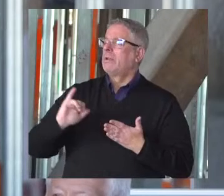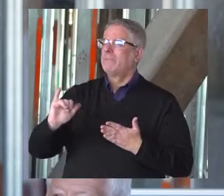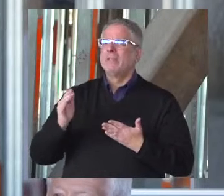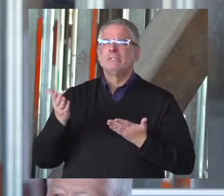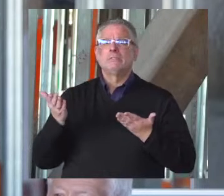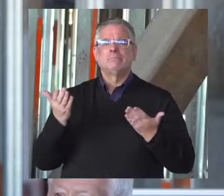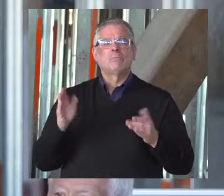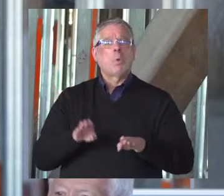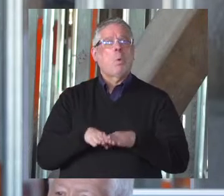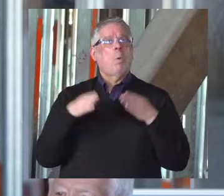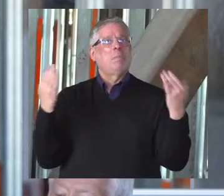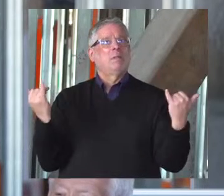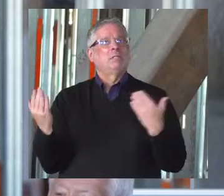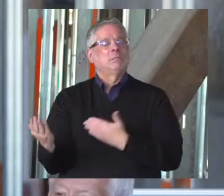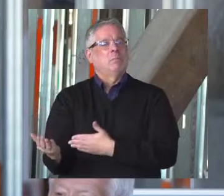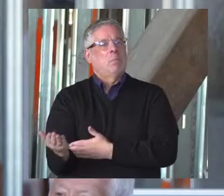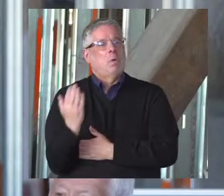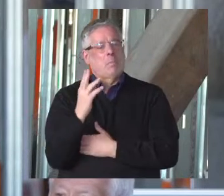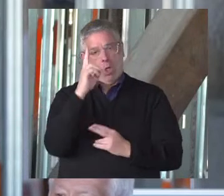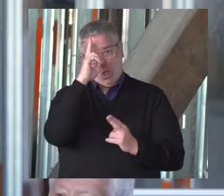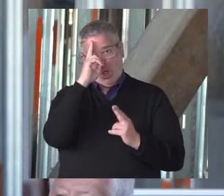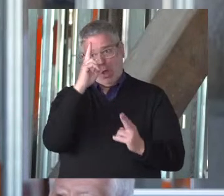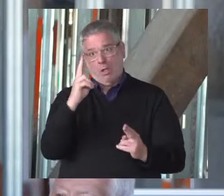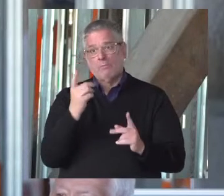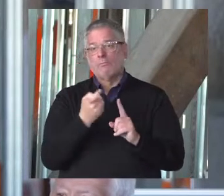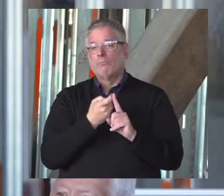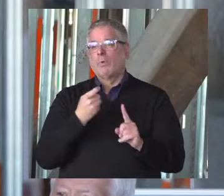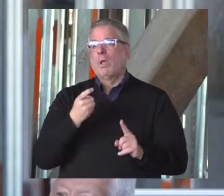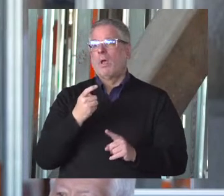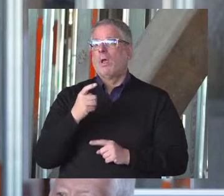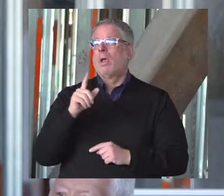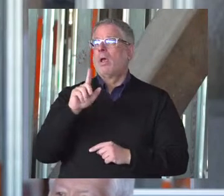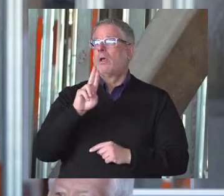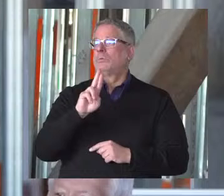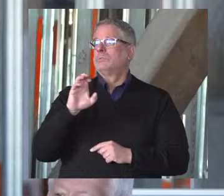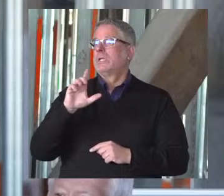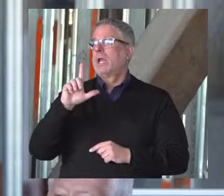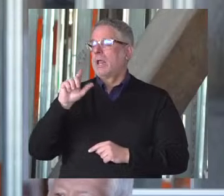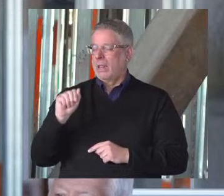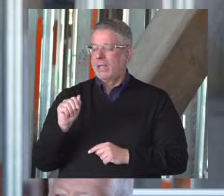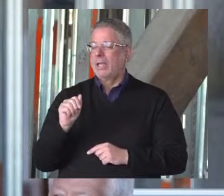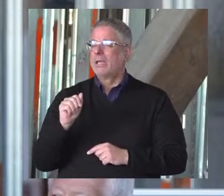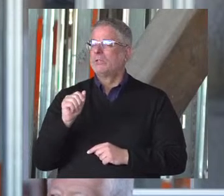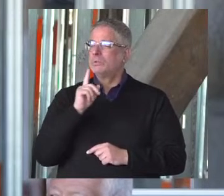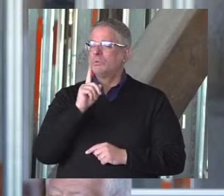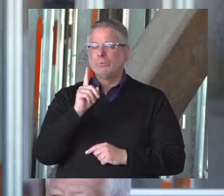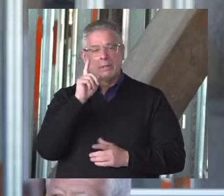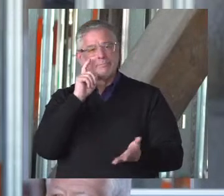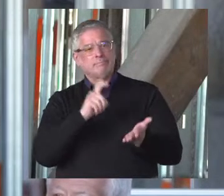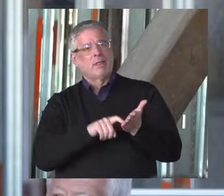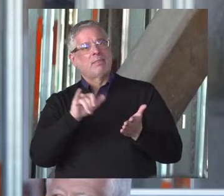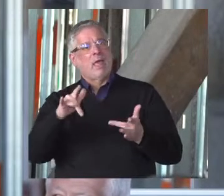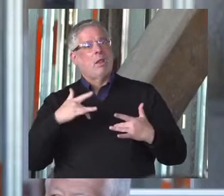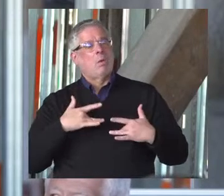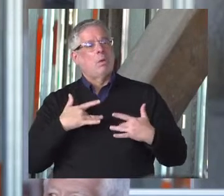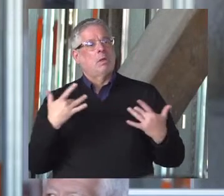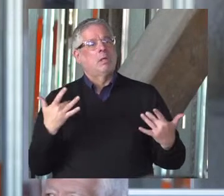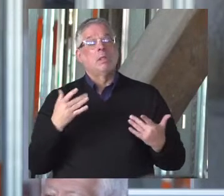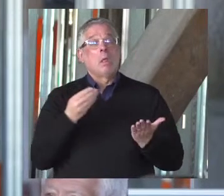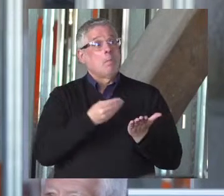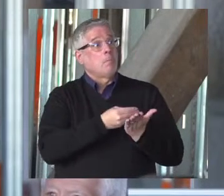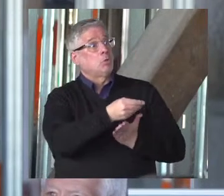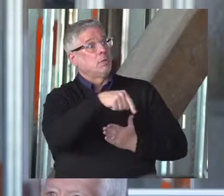morning. I'm honored to be here on behalf of the University of California to mark such a momentous occasion. The purchase of the Westside